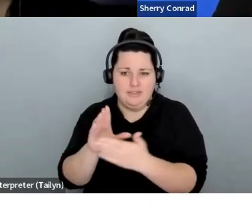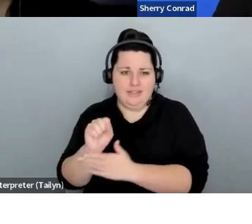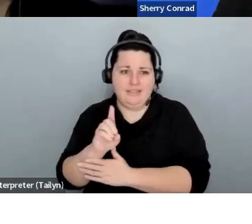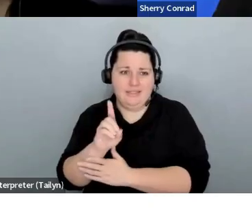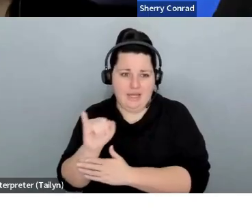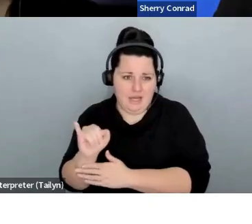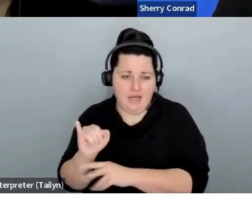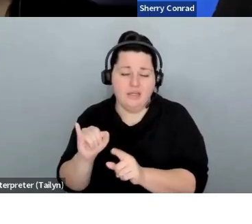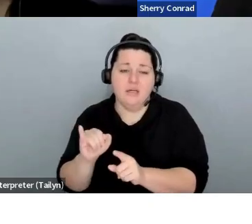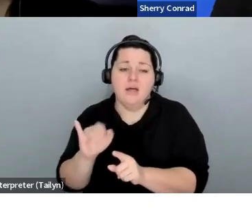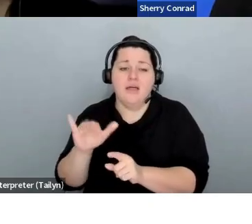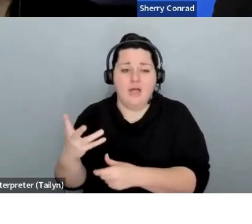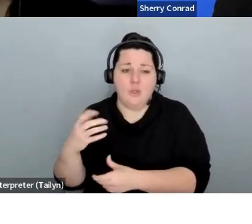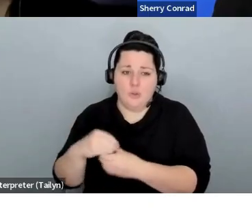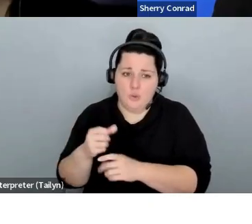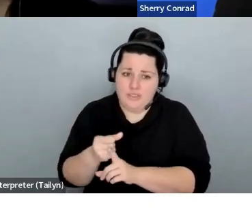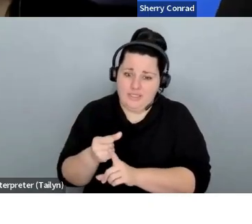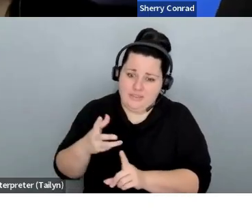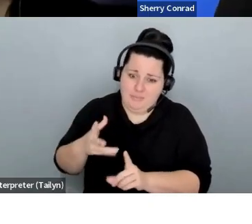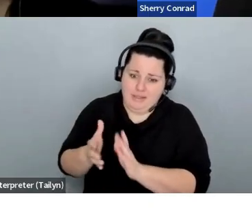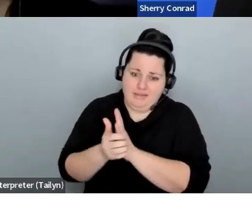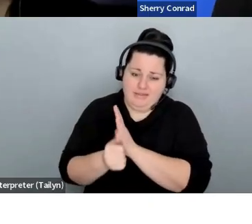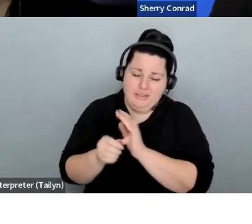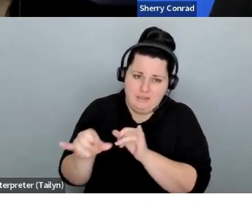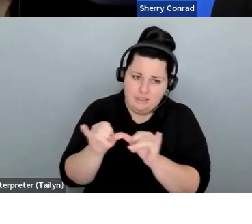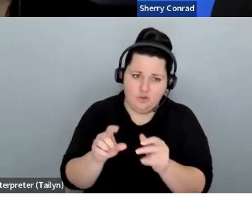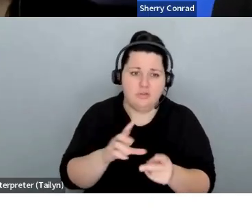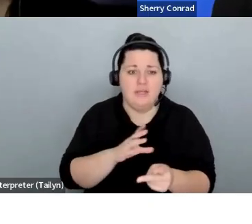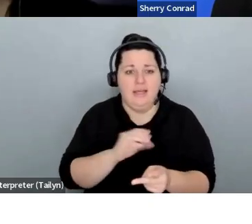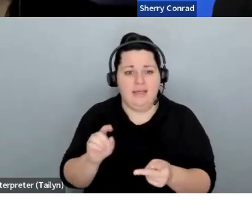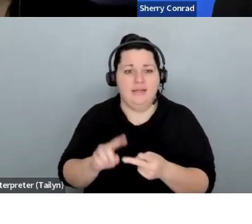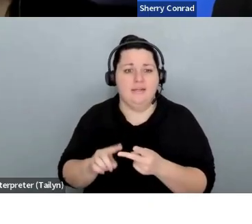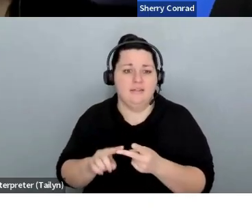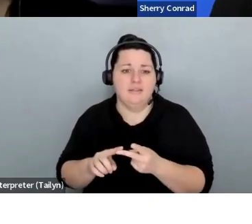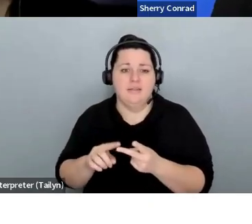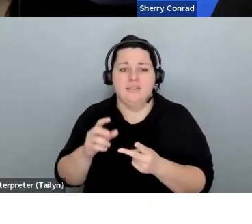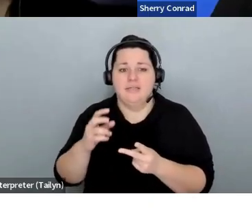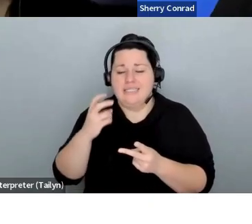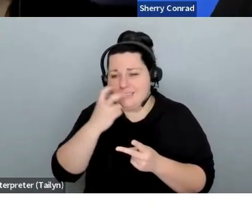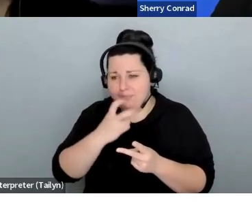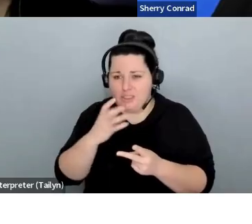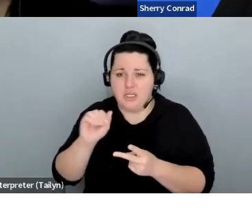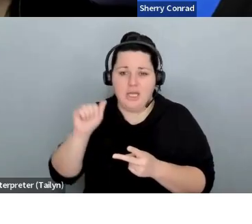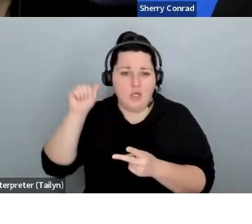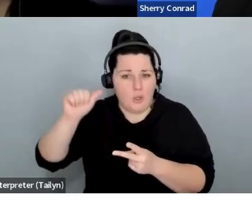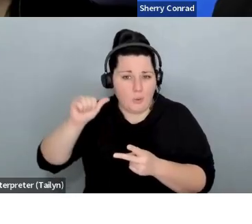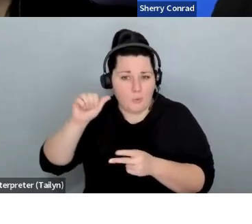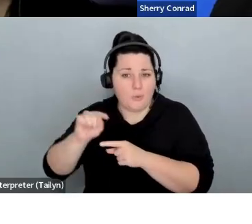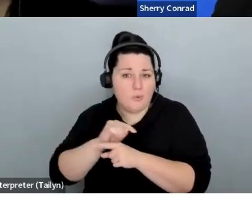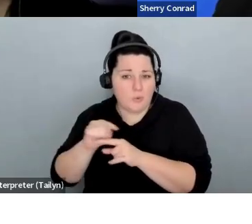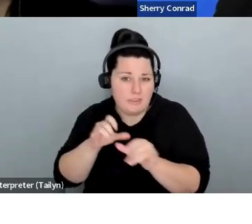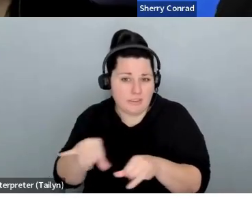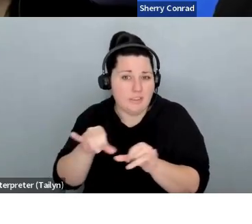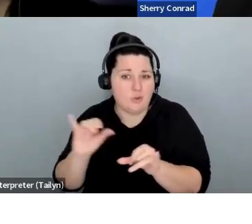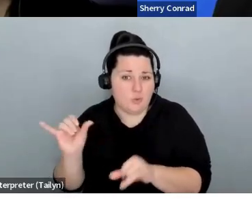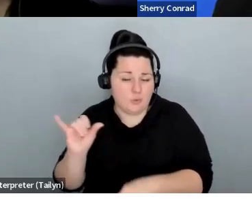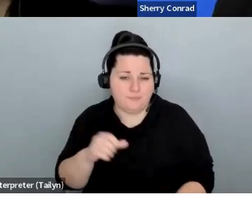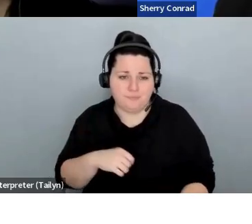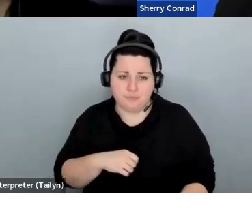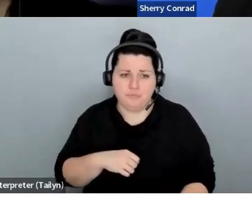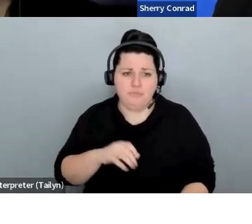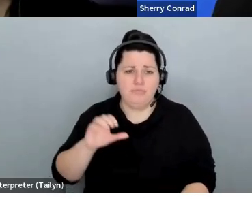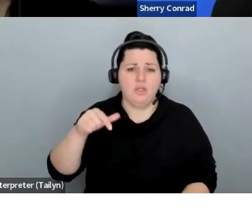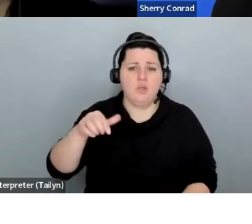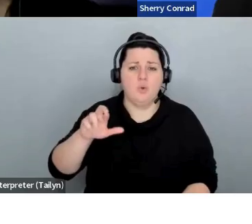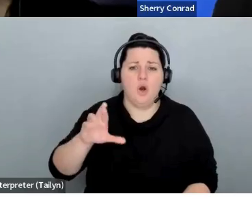which include expanded skills standards and as well as speech and auditory training standards. And you can scan the